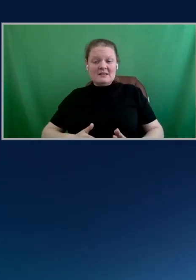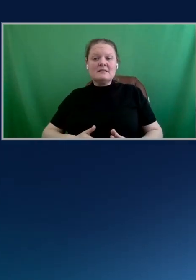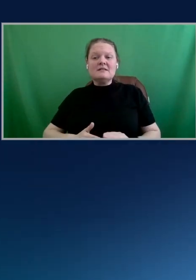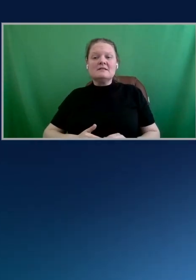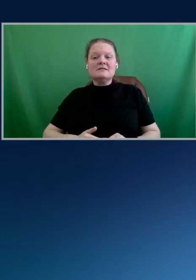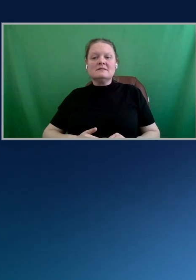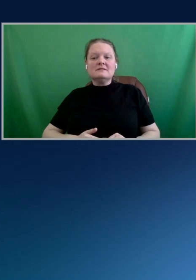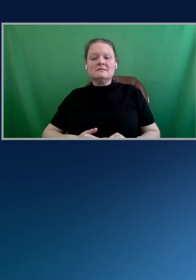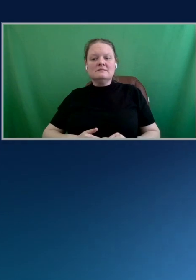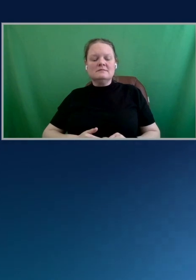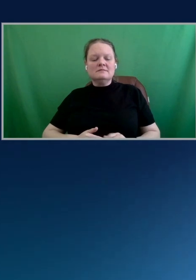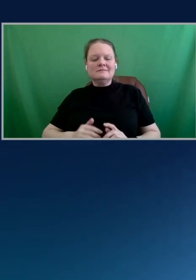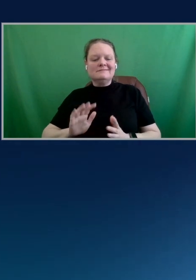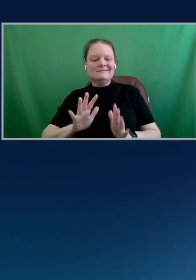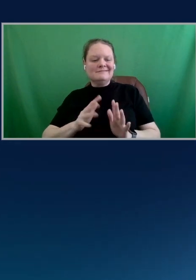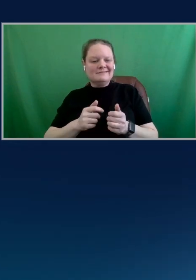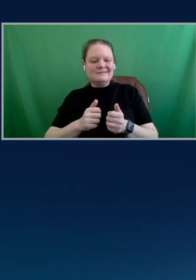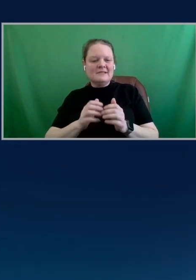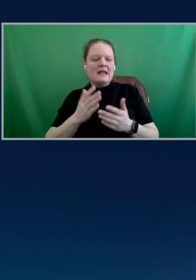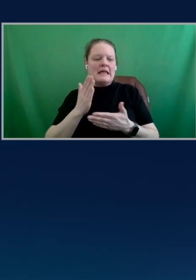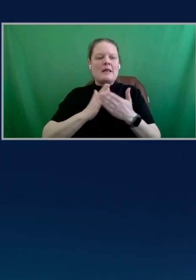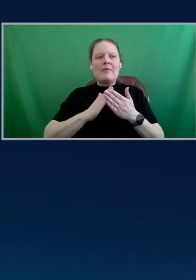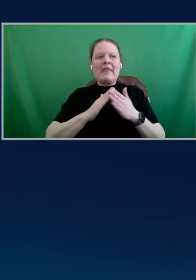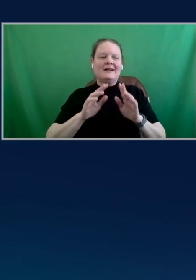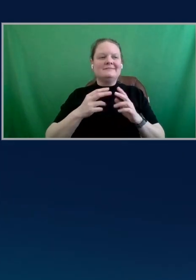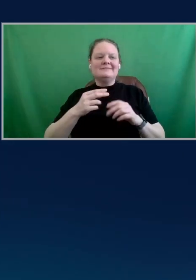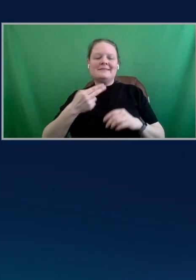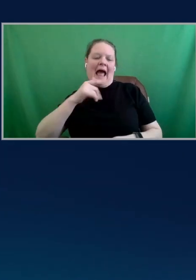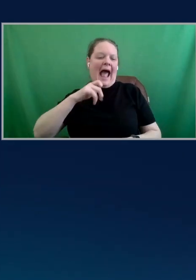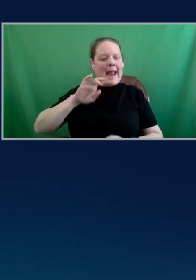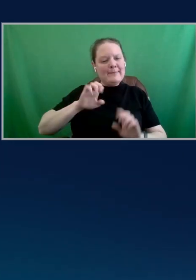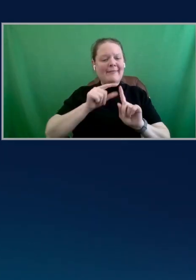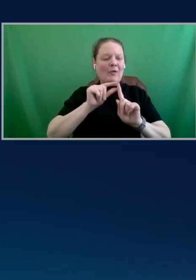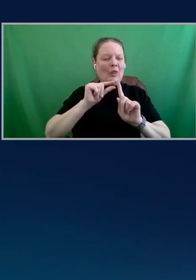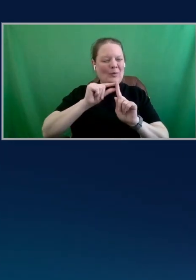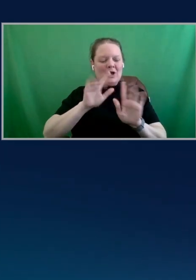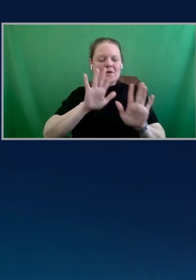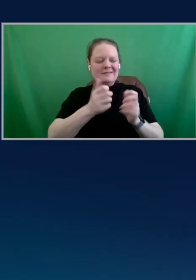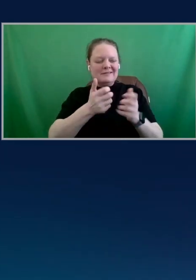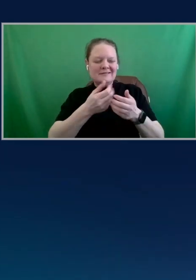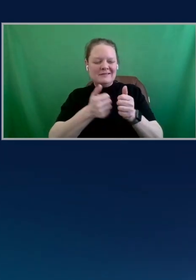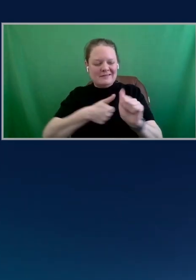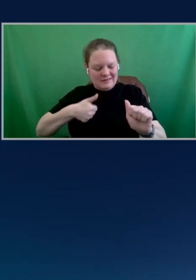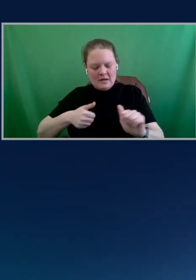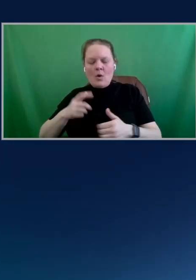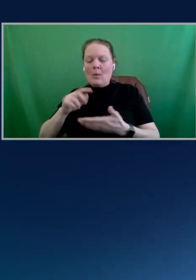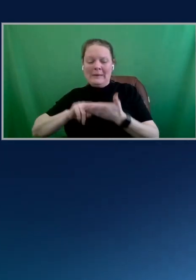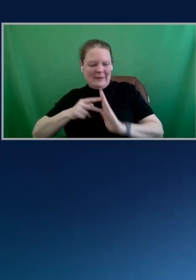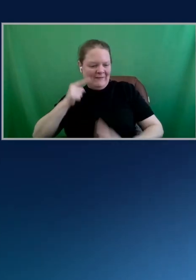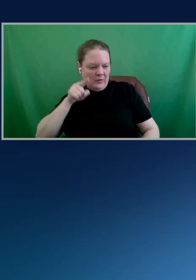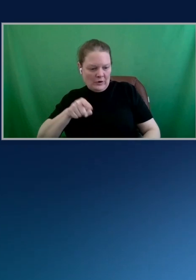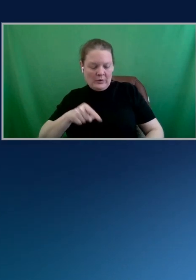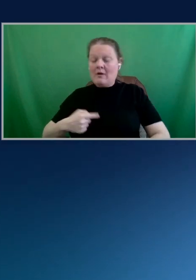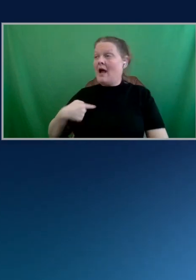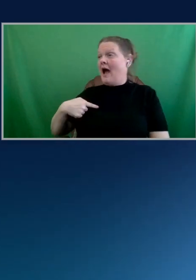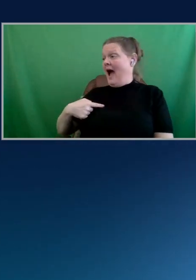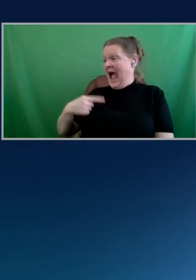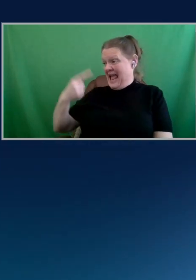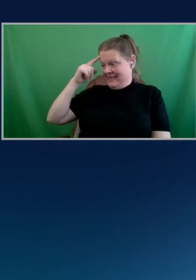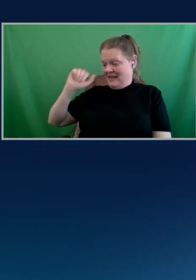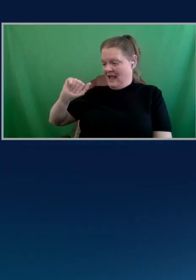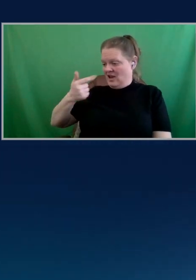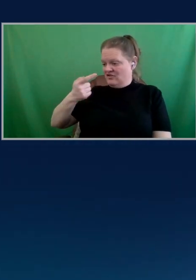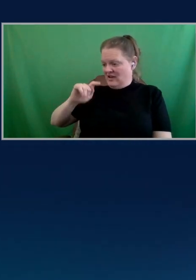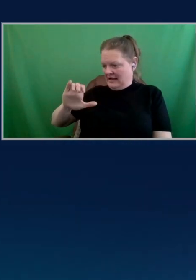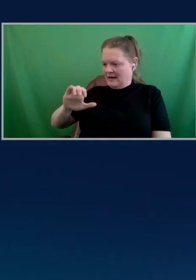getting away from some of the hype, what does agentic mean to you? So I think when I think agentic, I just think about automated